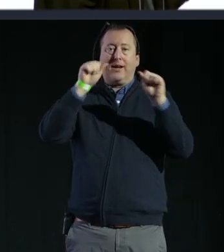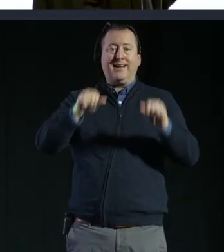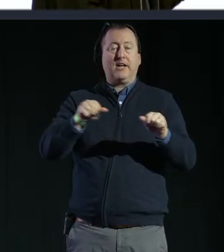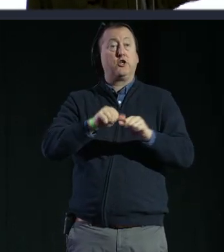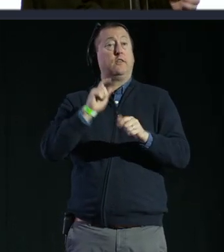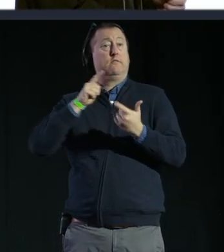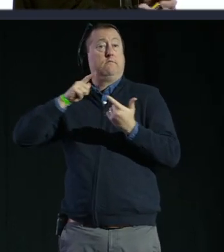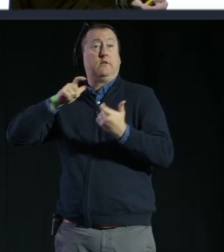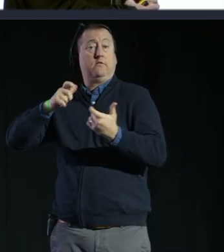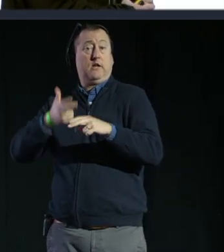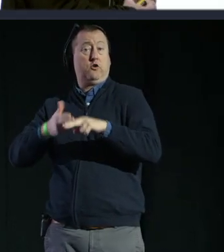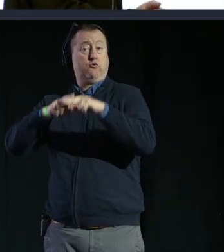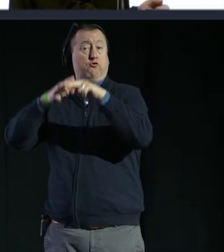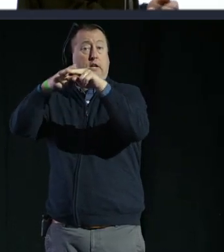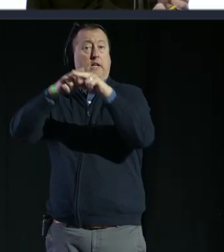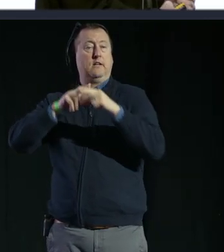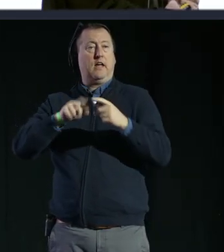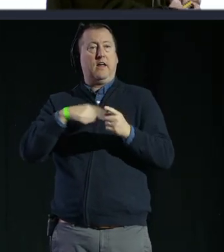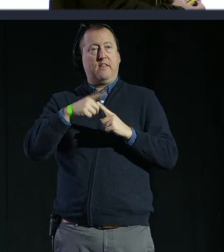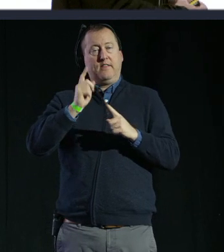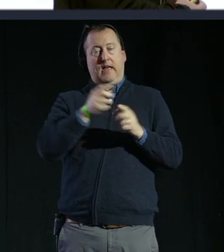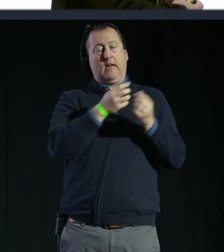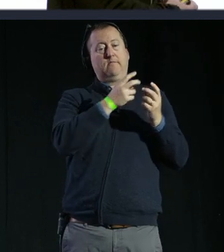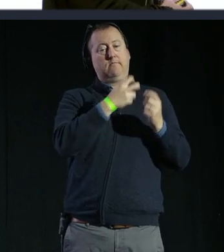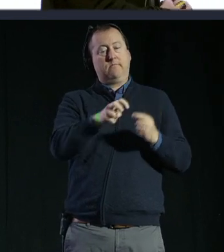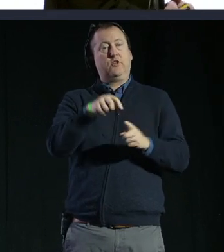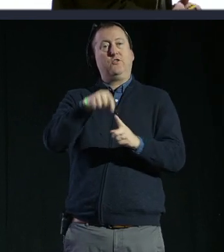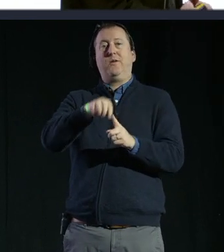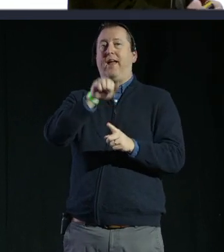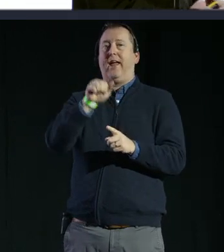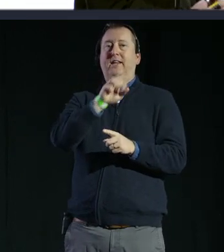this approach ended up leading to AWS and the cloud.